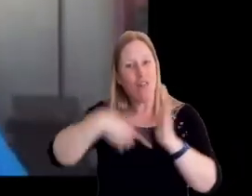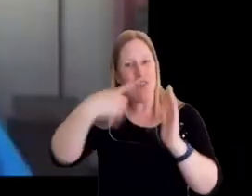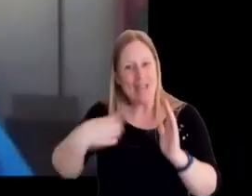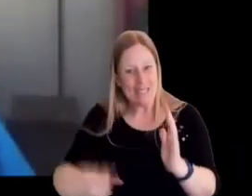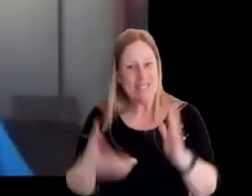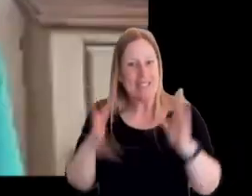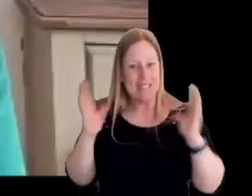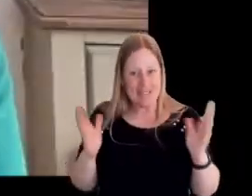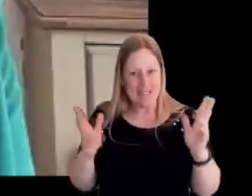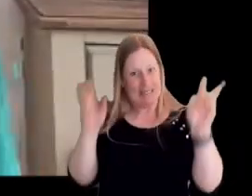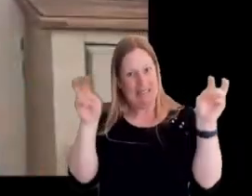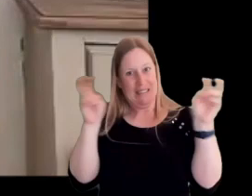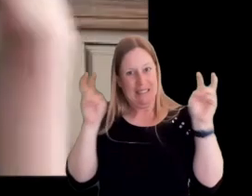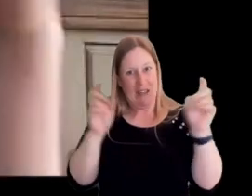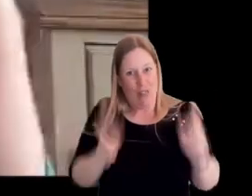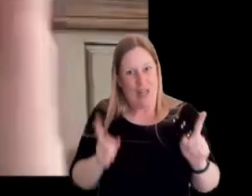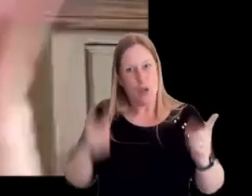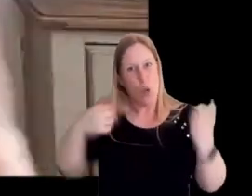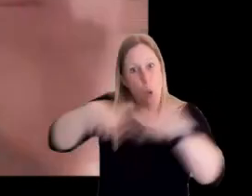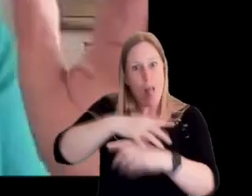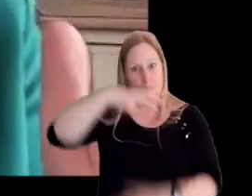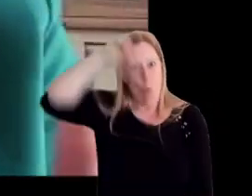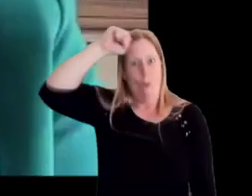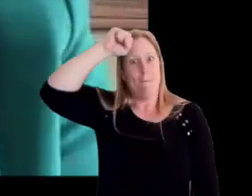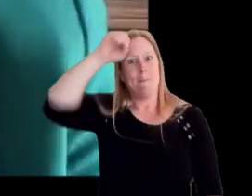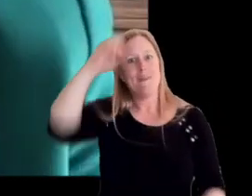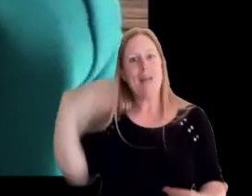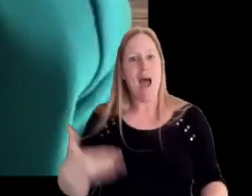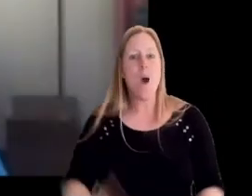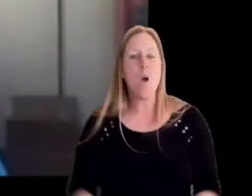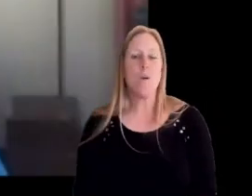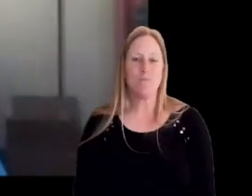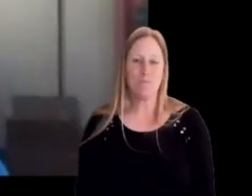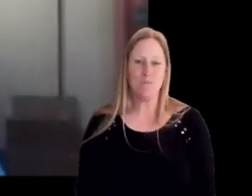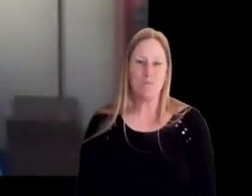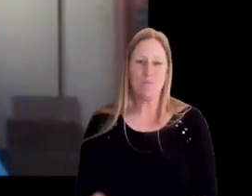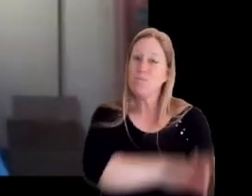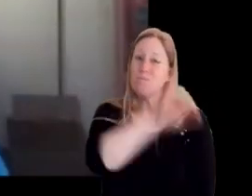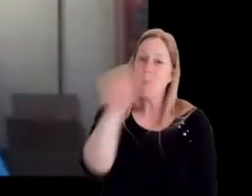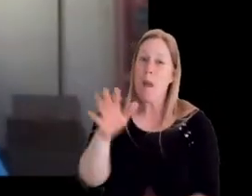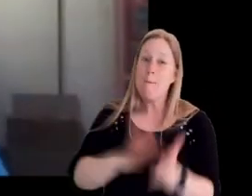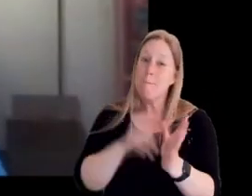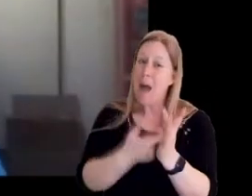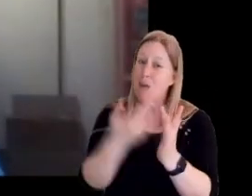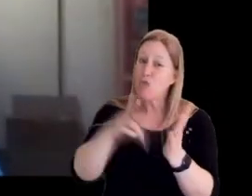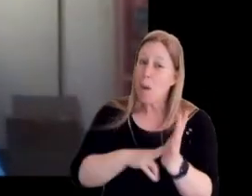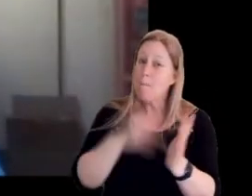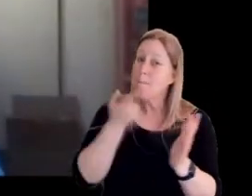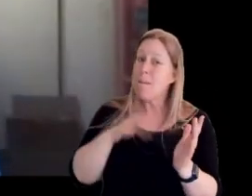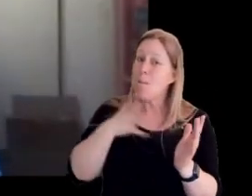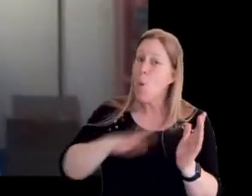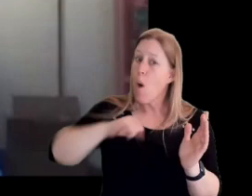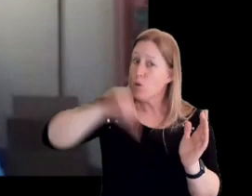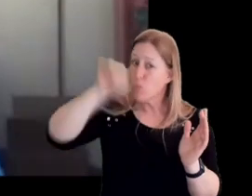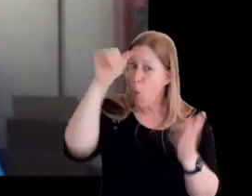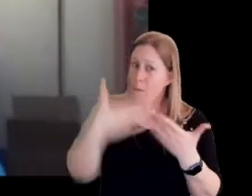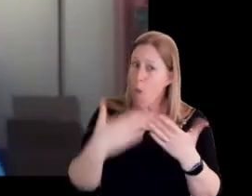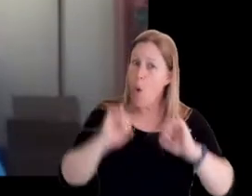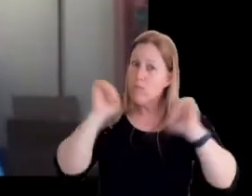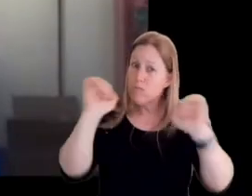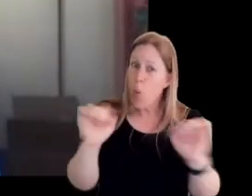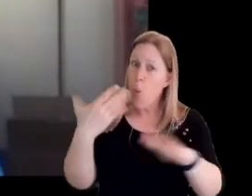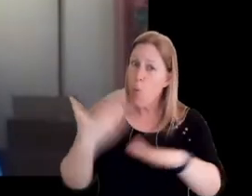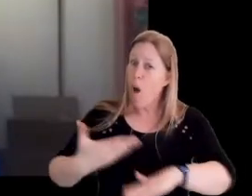it? I'm not counting anymore, but I think it's in the head of everyone now. I love it. And Marion, is there anything, if people want to find out more about